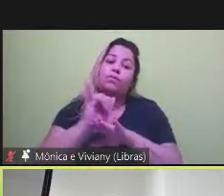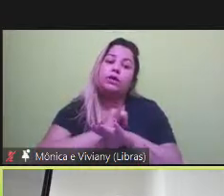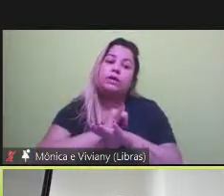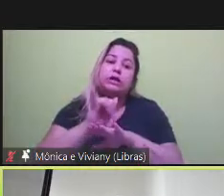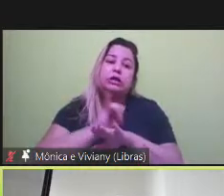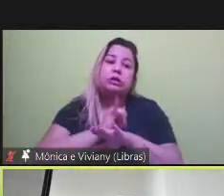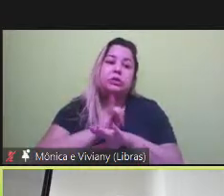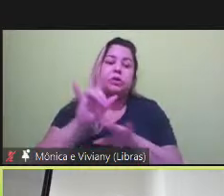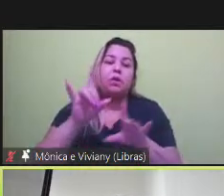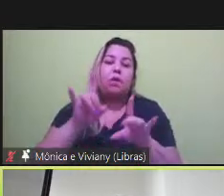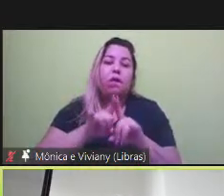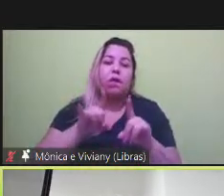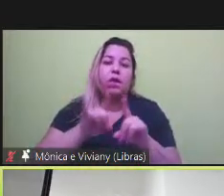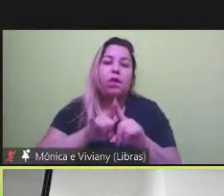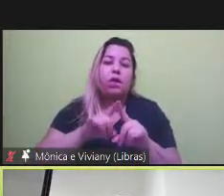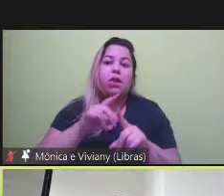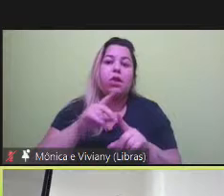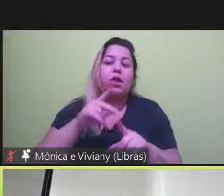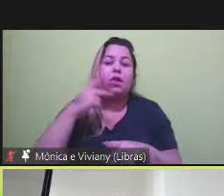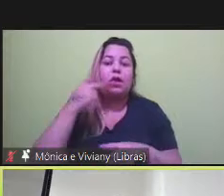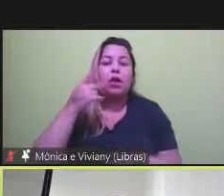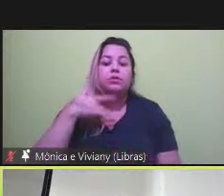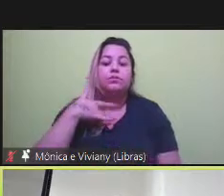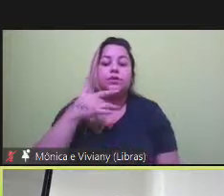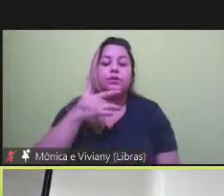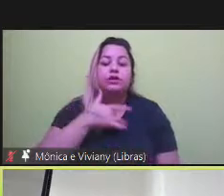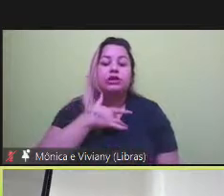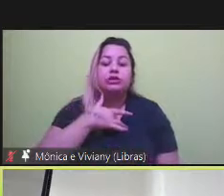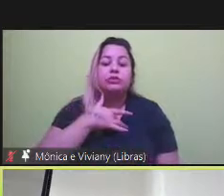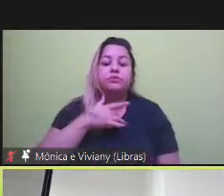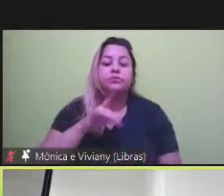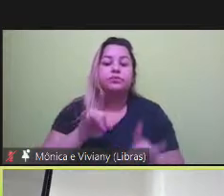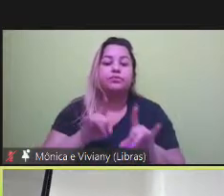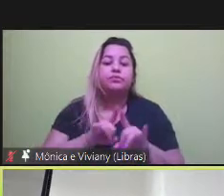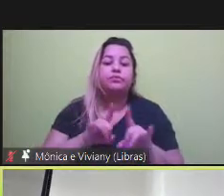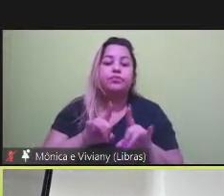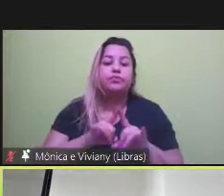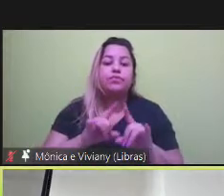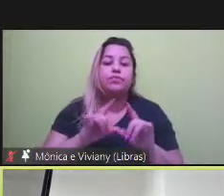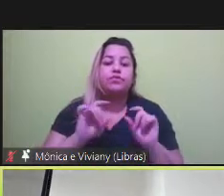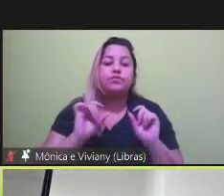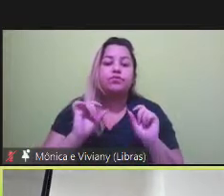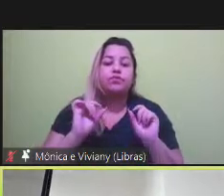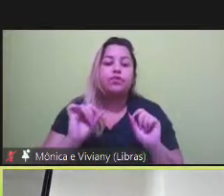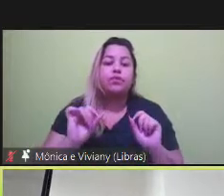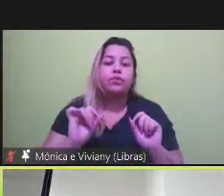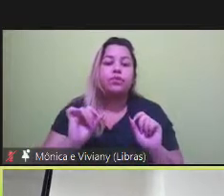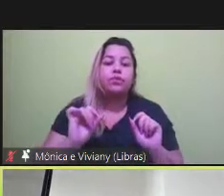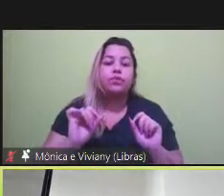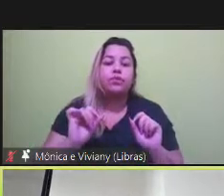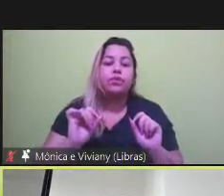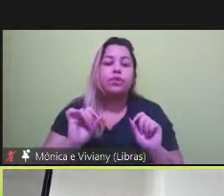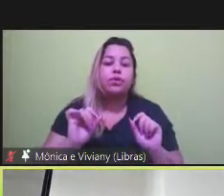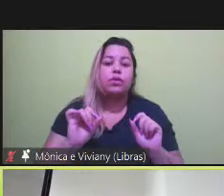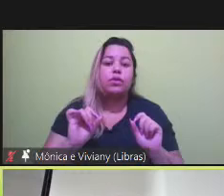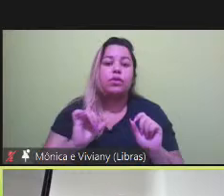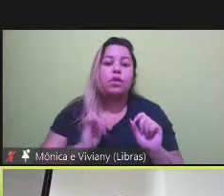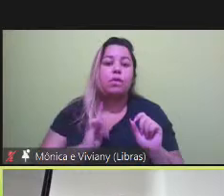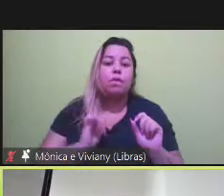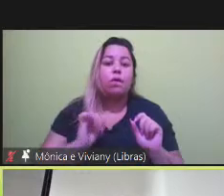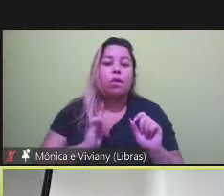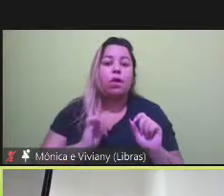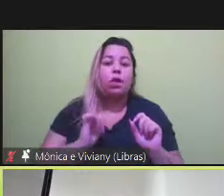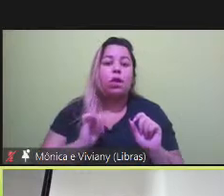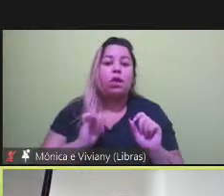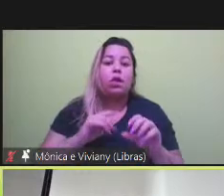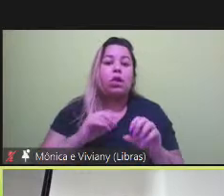we also have an integrated strategy for promoting in nutrition, healthy nutrition, that also encompasses our